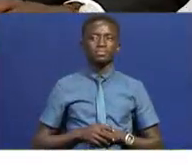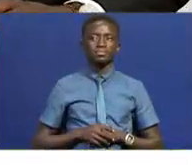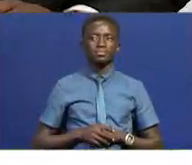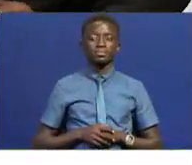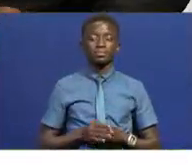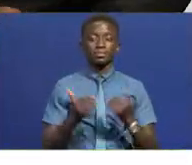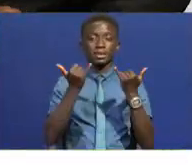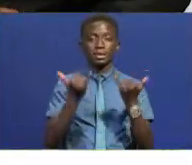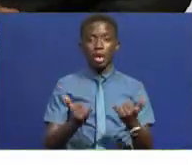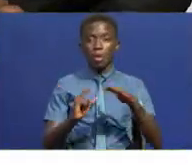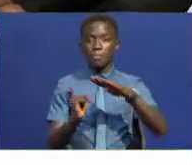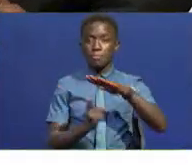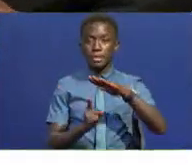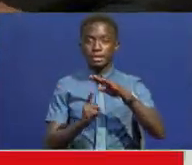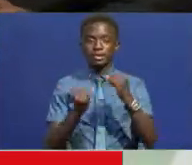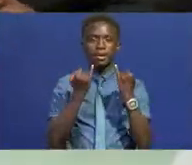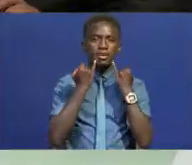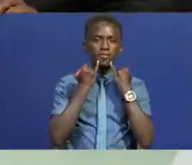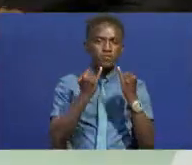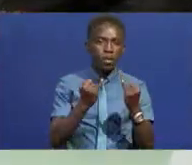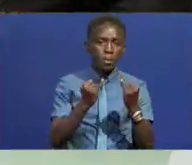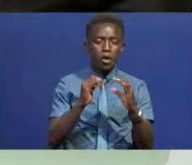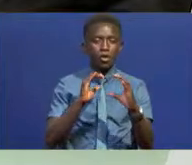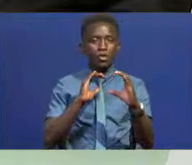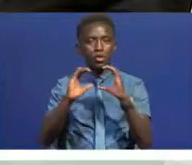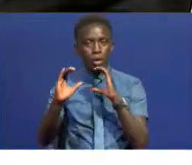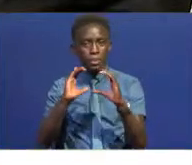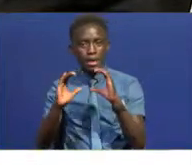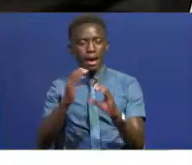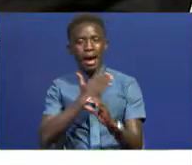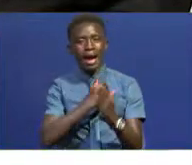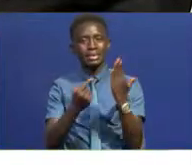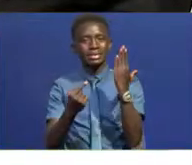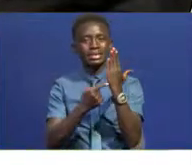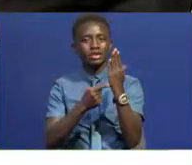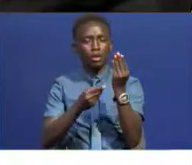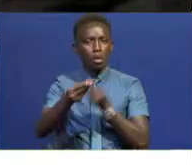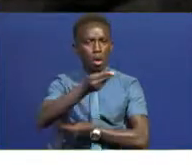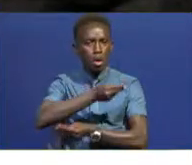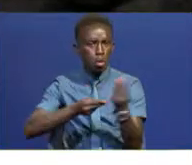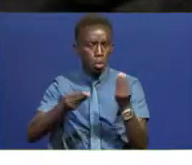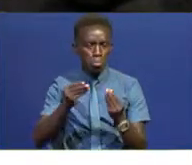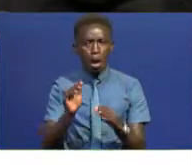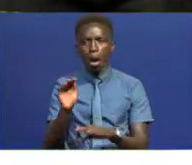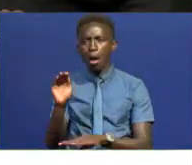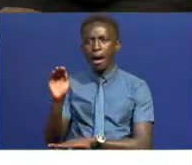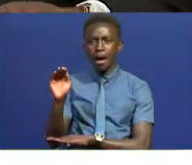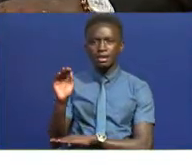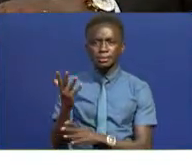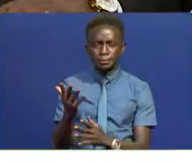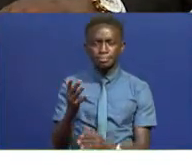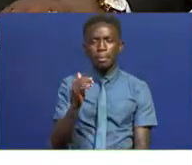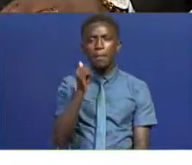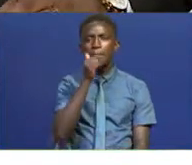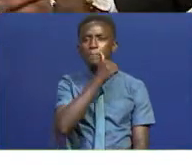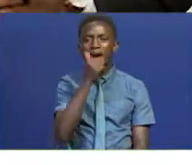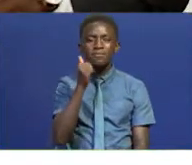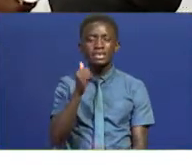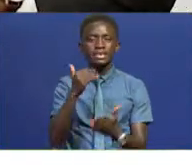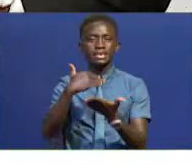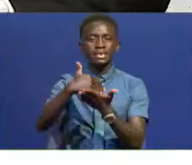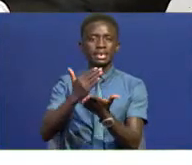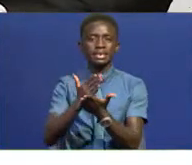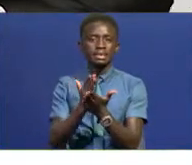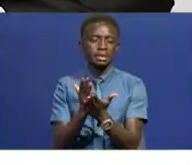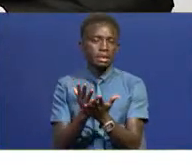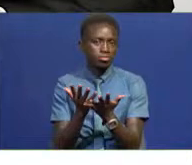And now the Ministry of Information, Communication and the Digital Economy has called for public and private sector collaboration in the implementation